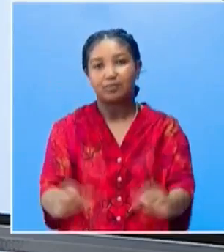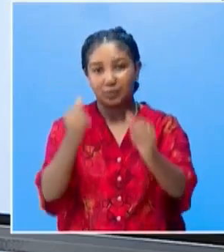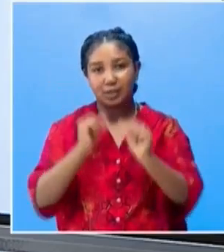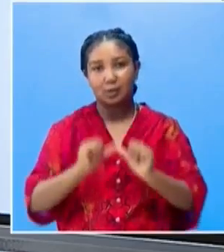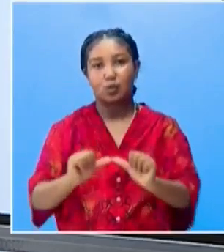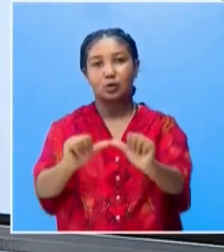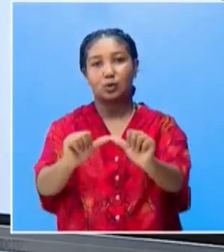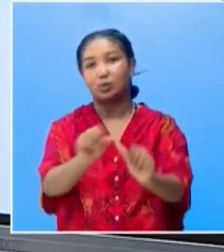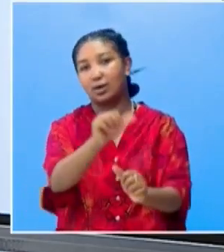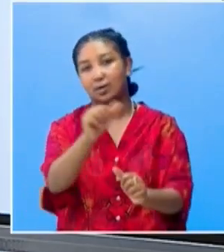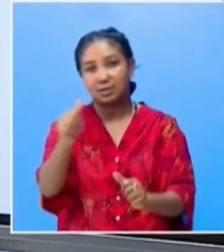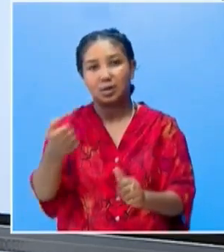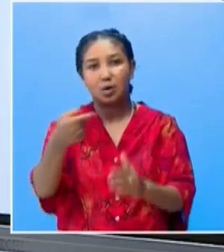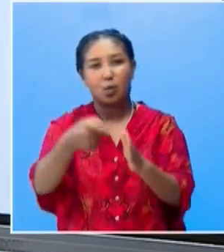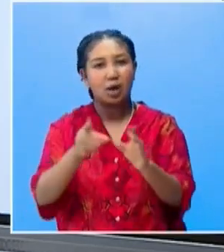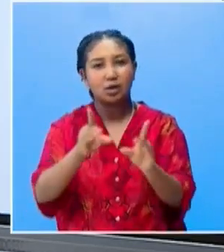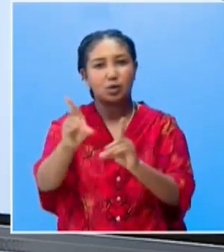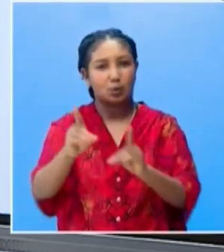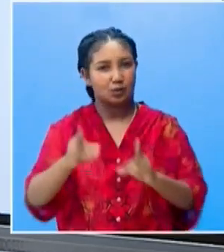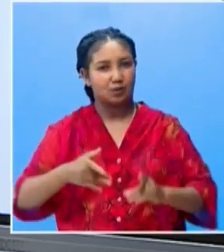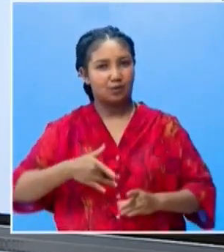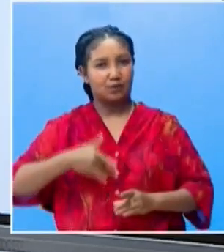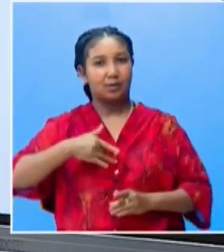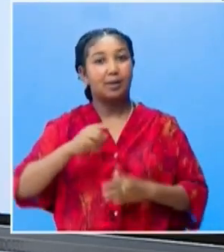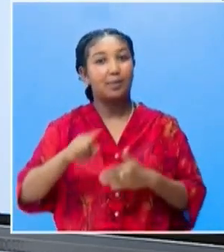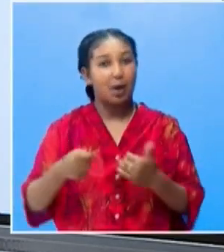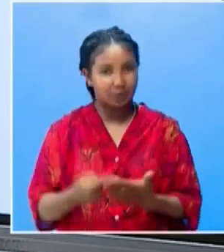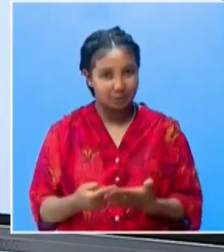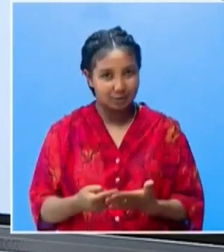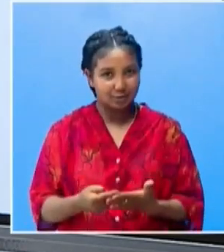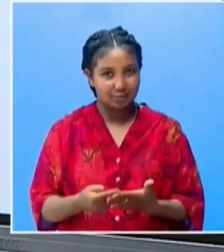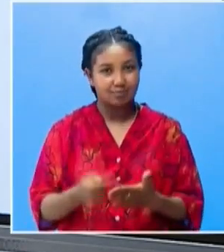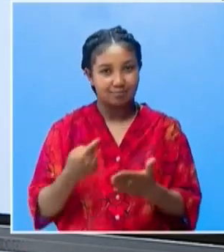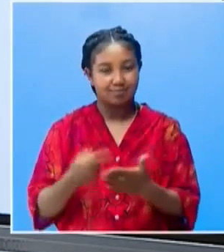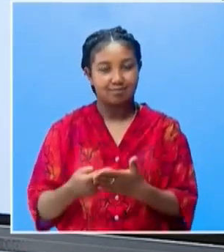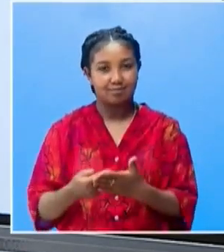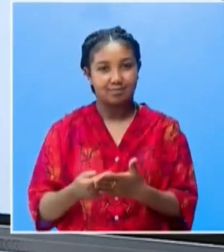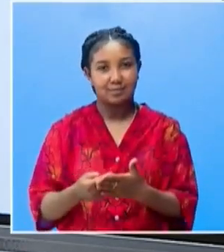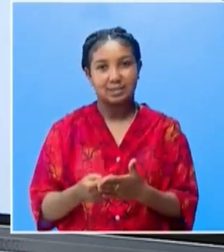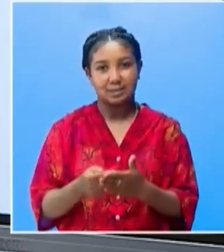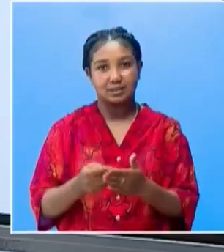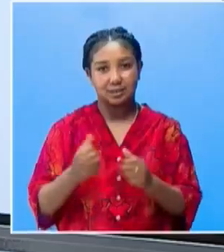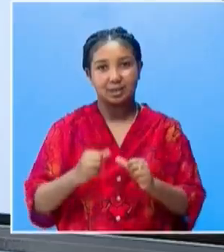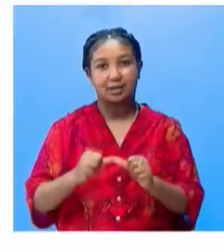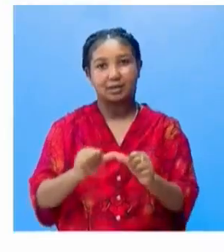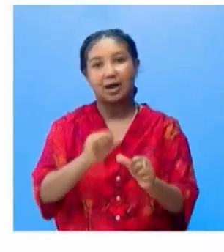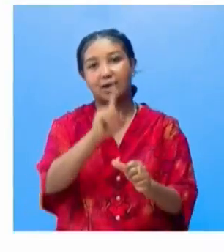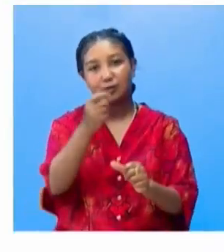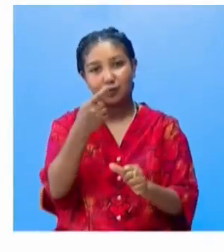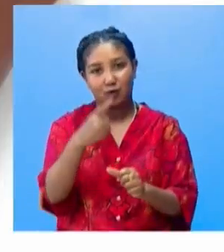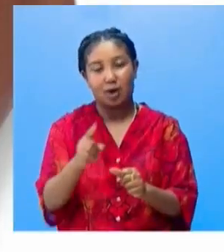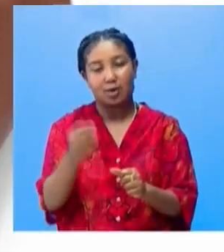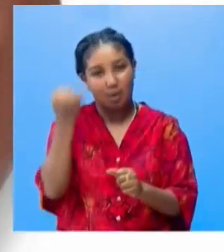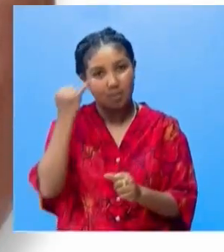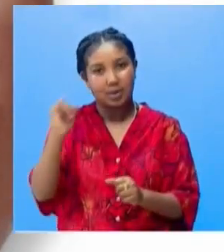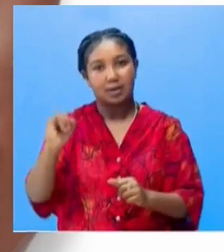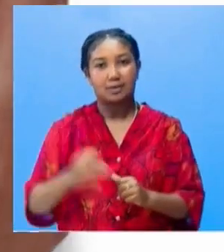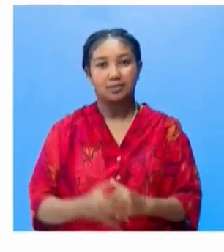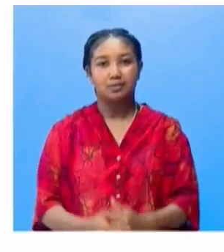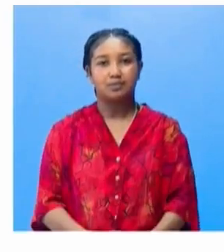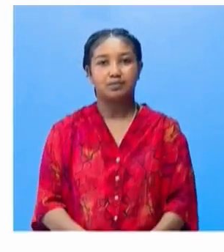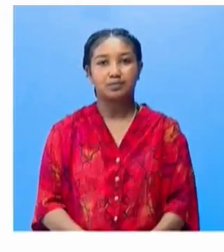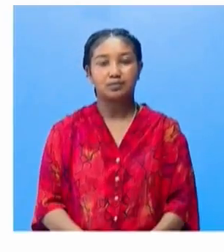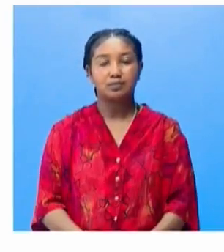continue with the others. What do you feel about? Let's follow this pattern and ask for an opinion,